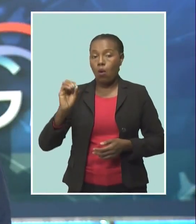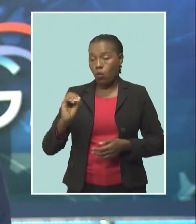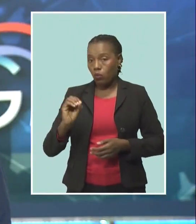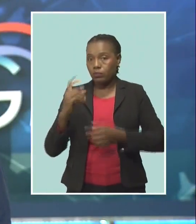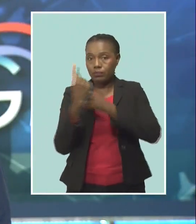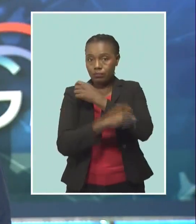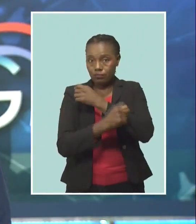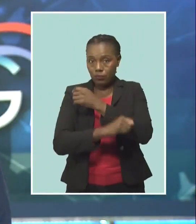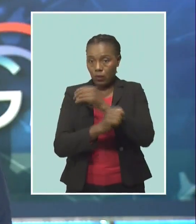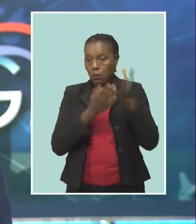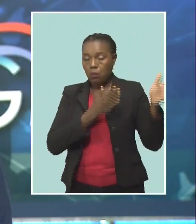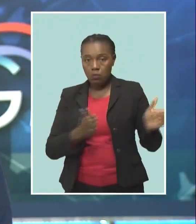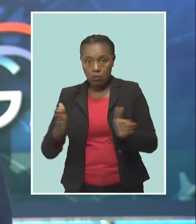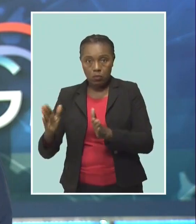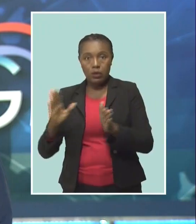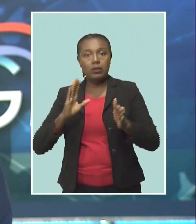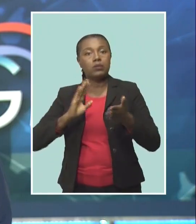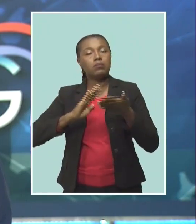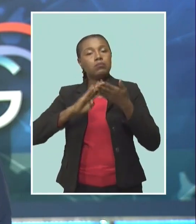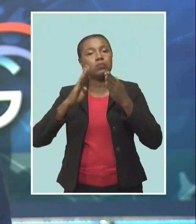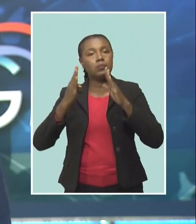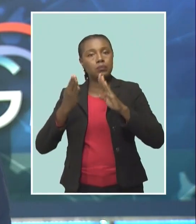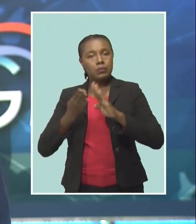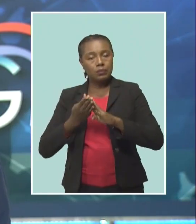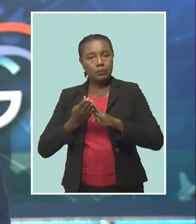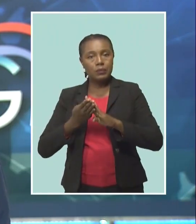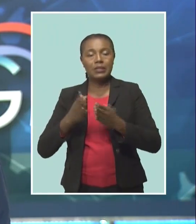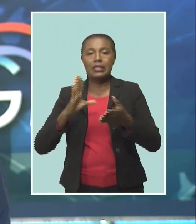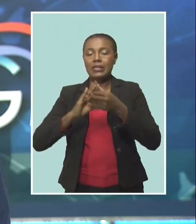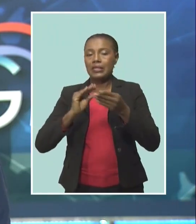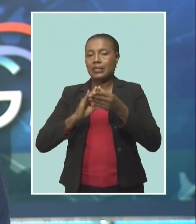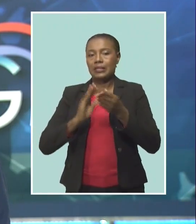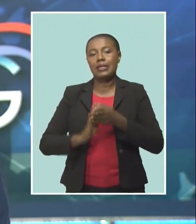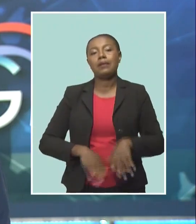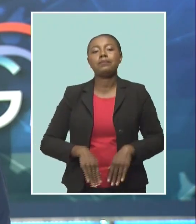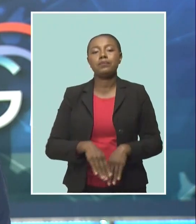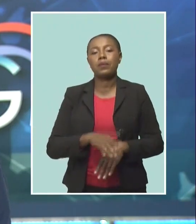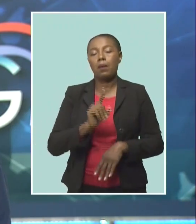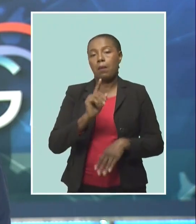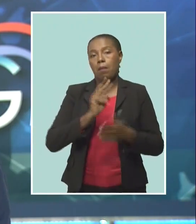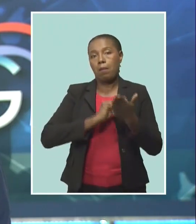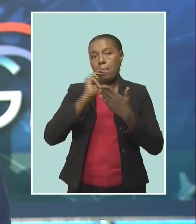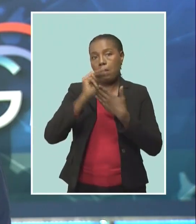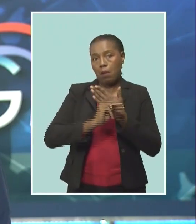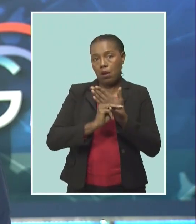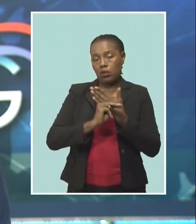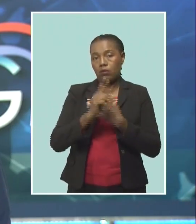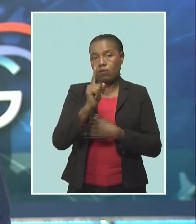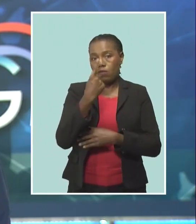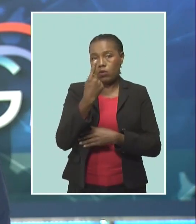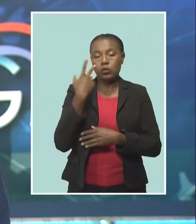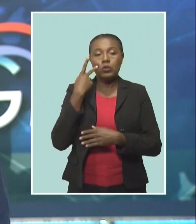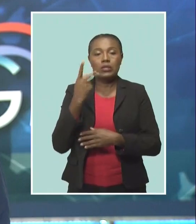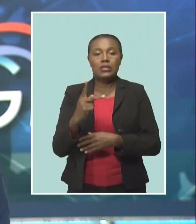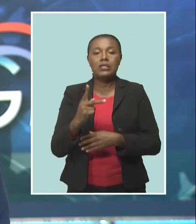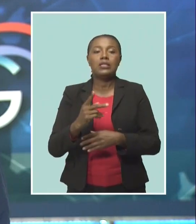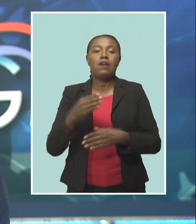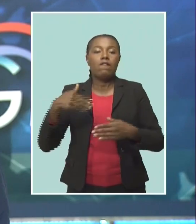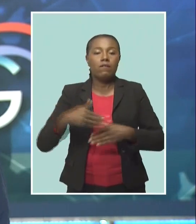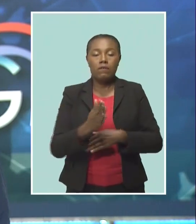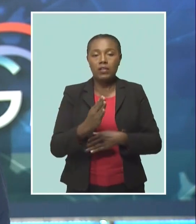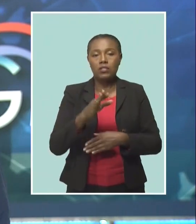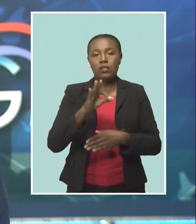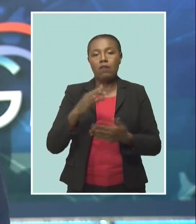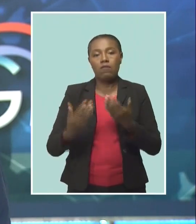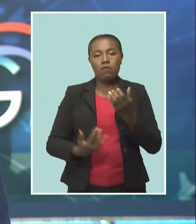Parish Organizing Committee, Carl Applewaite, says March 1st will see a fish fry at the Holy Innocents Church in St.